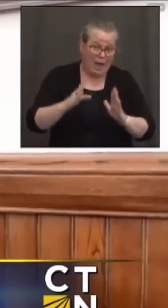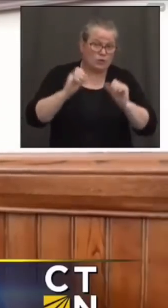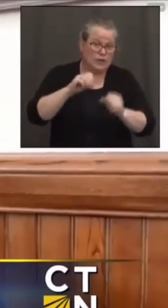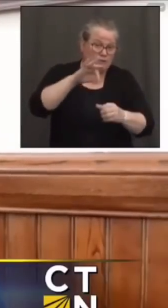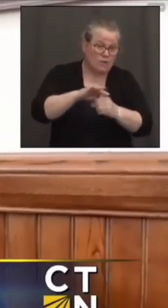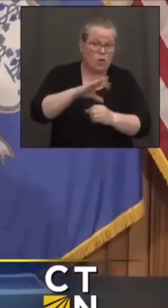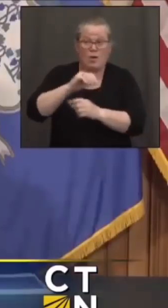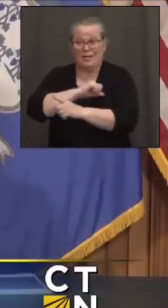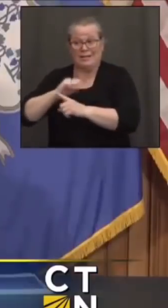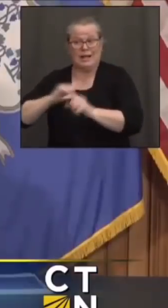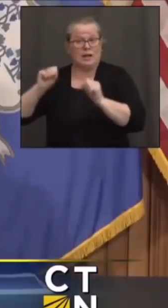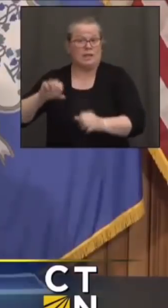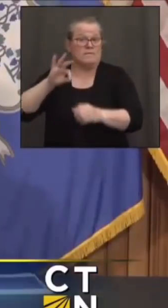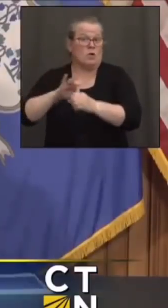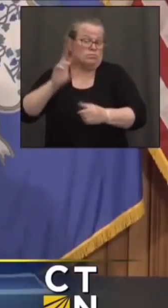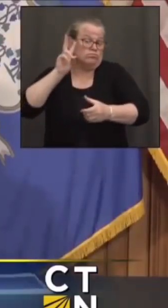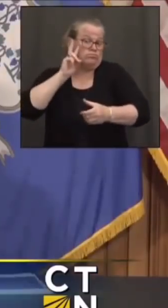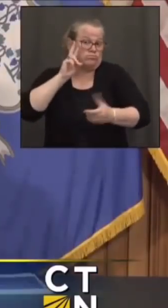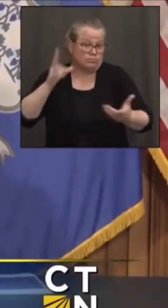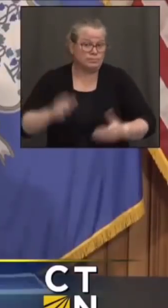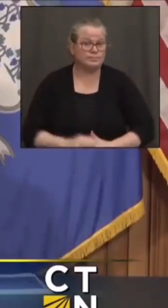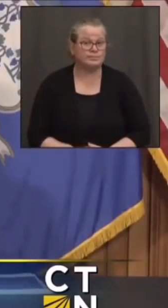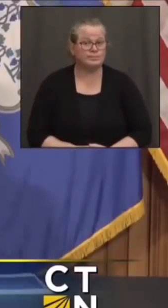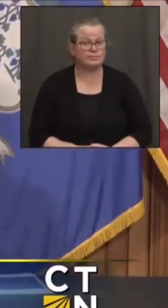right. Thanks, guys.